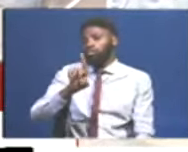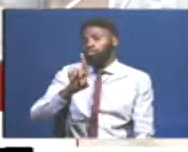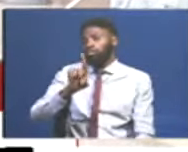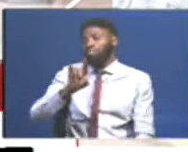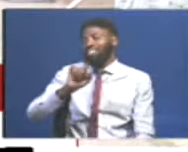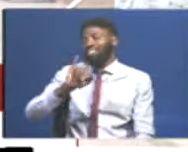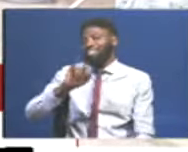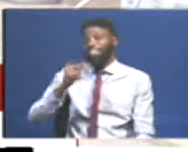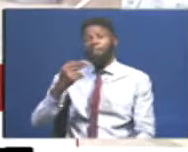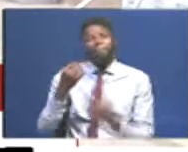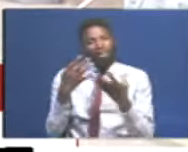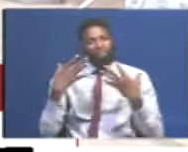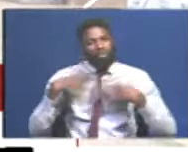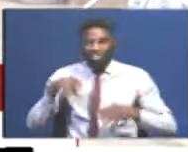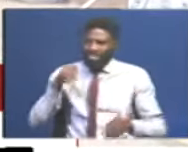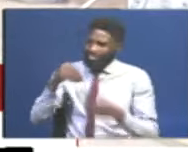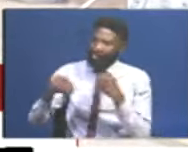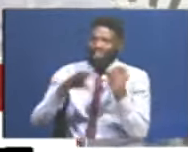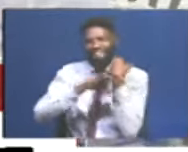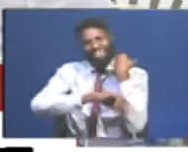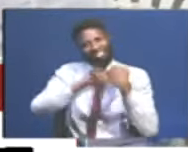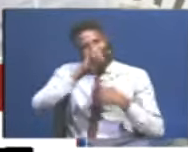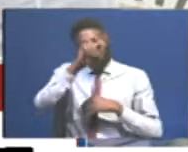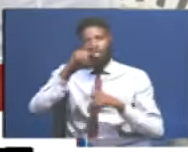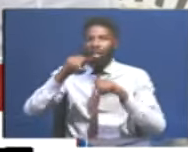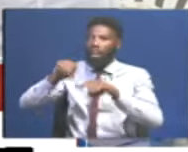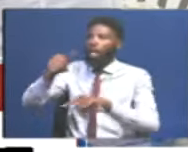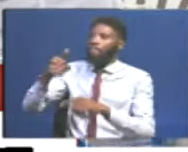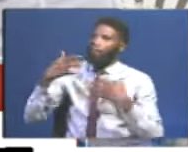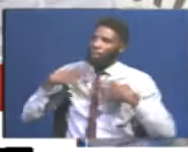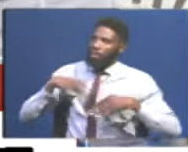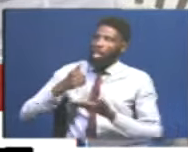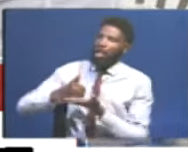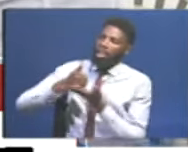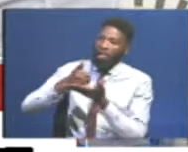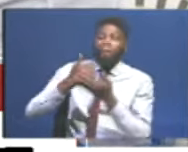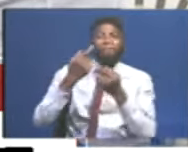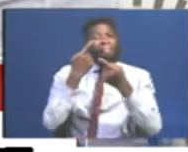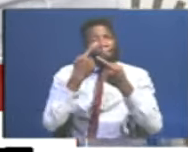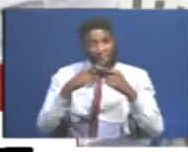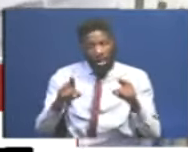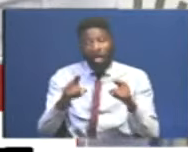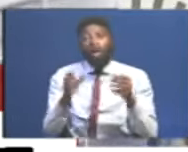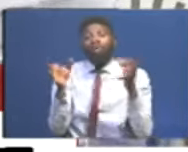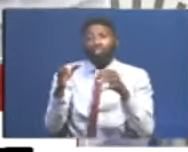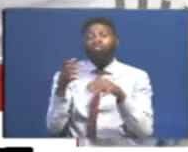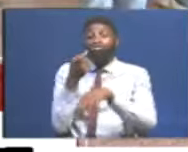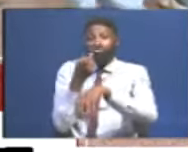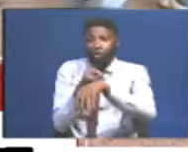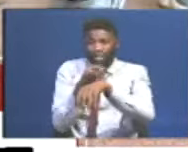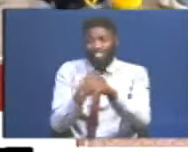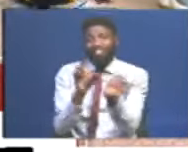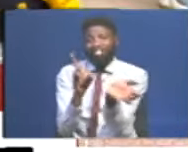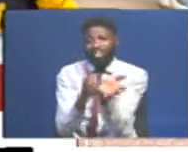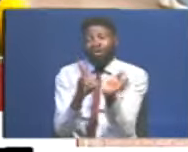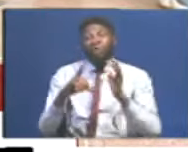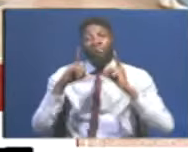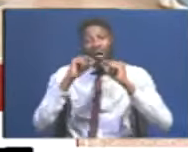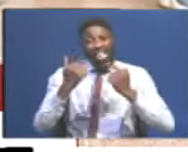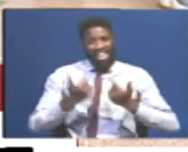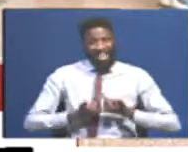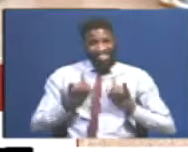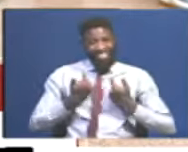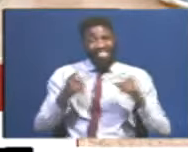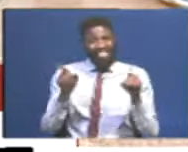are forced to depend on others for survival. However, orthopedics say life doesn't need to be this way, because people like